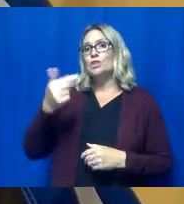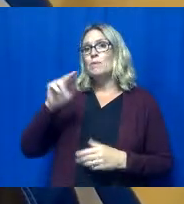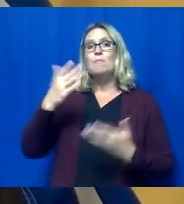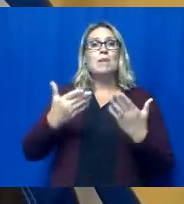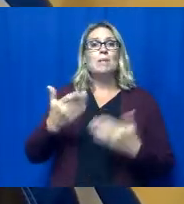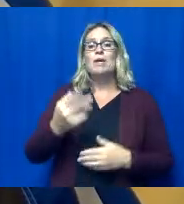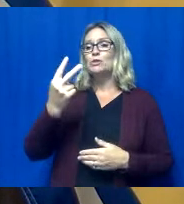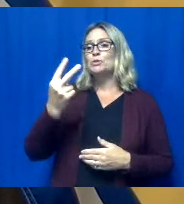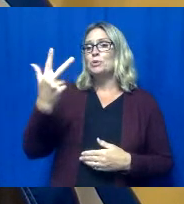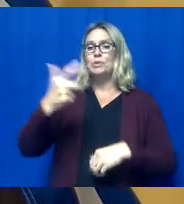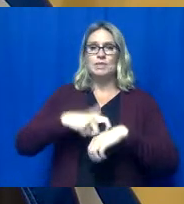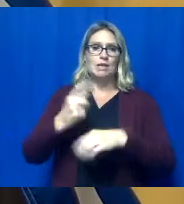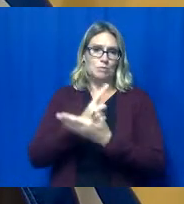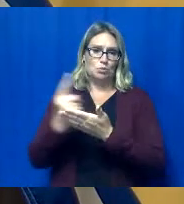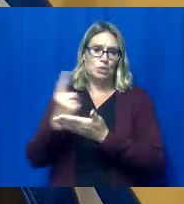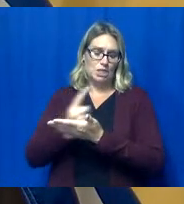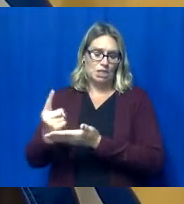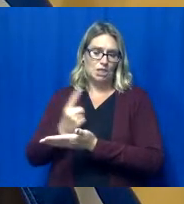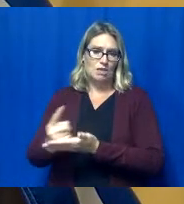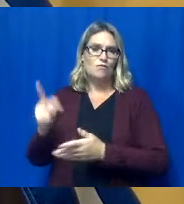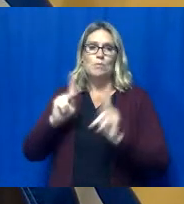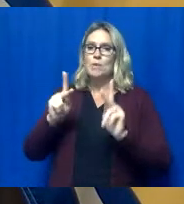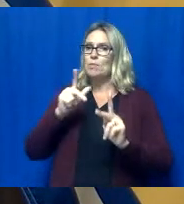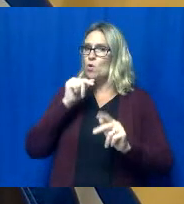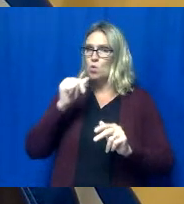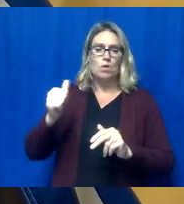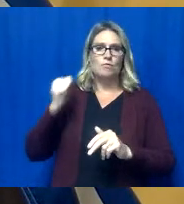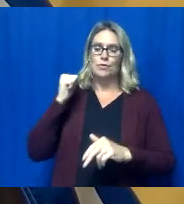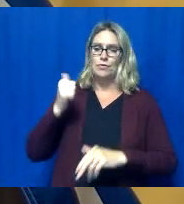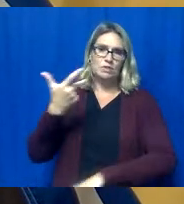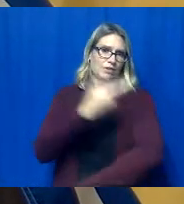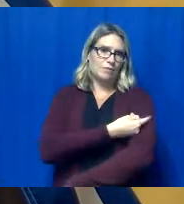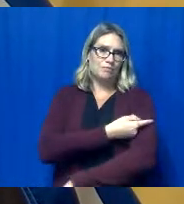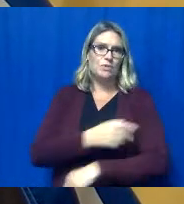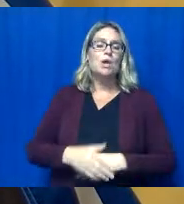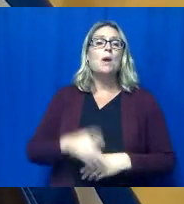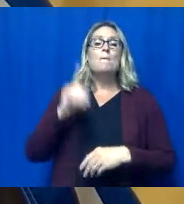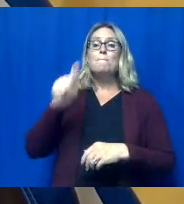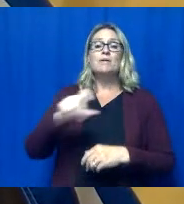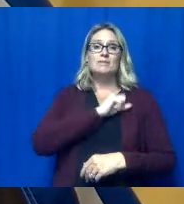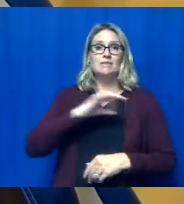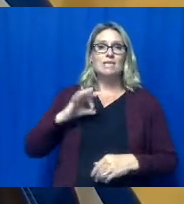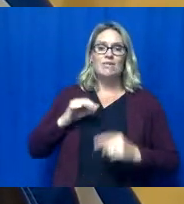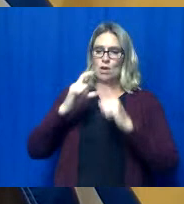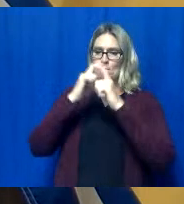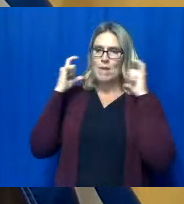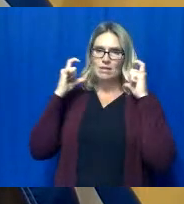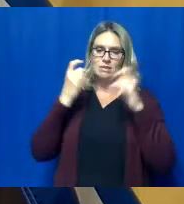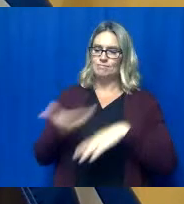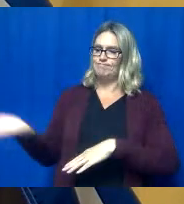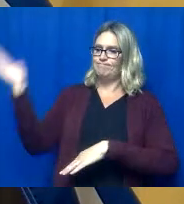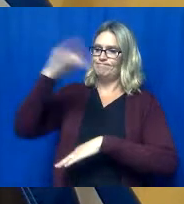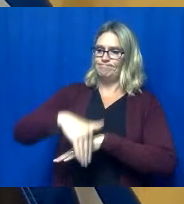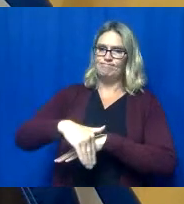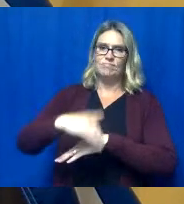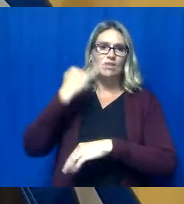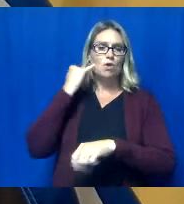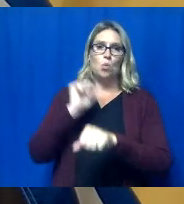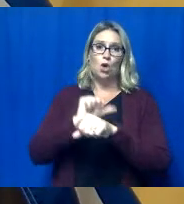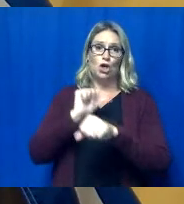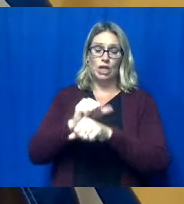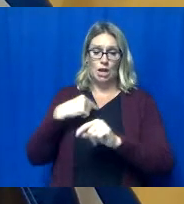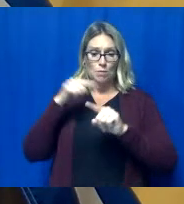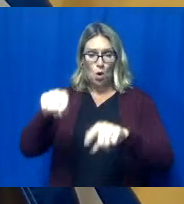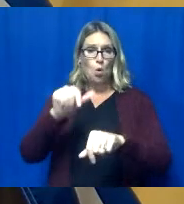times a week. And employees must remain masked at all times while they're on the place